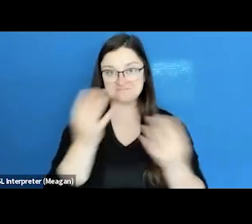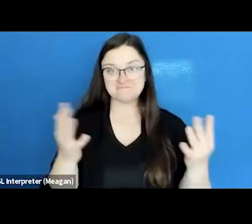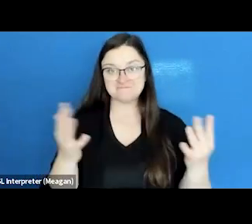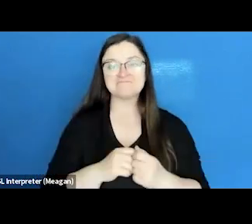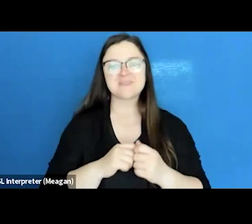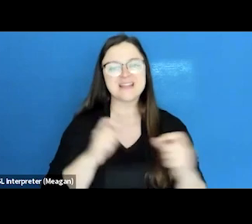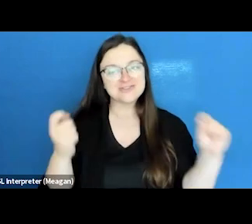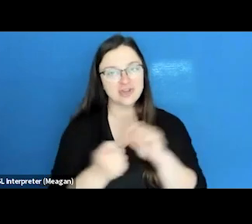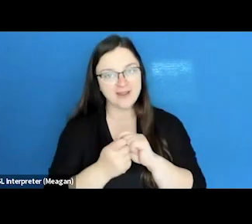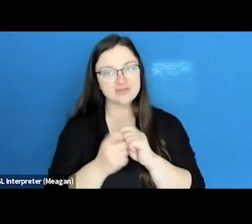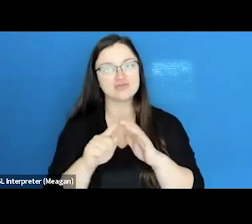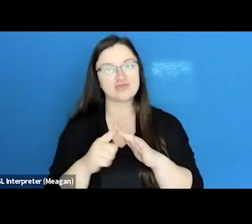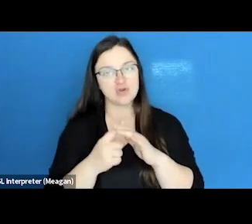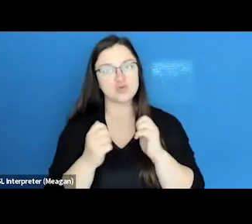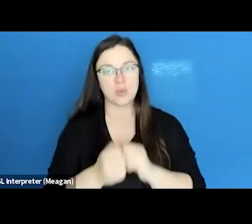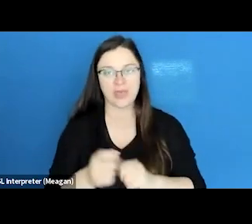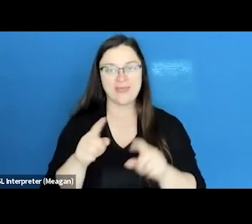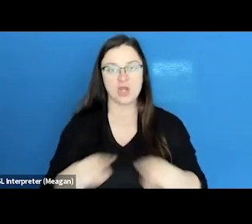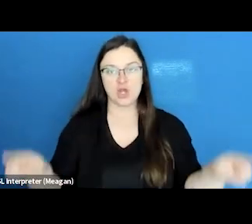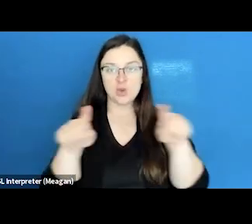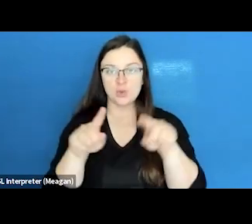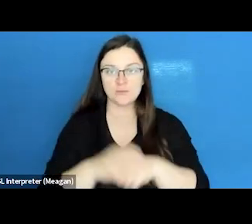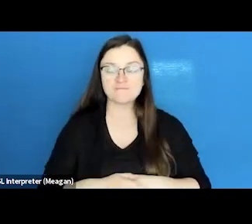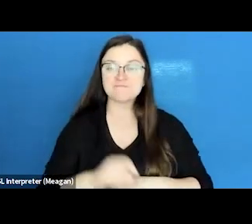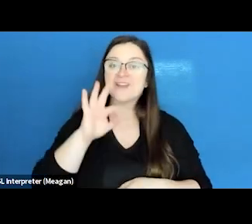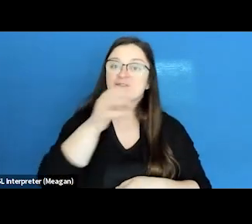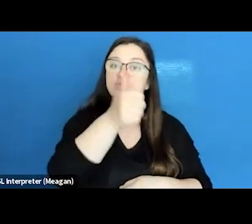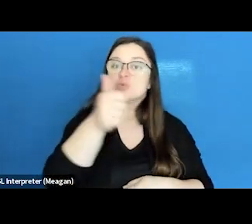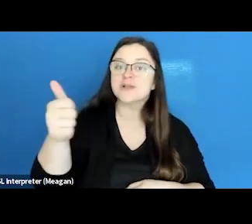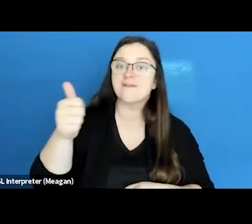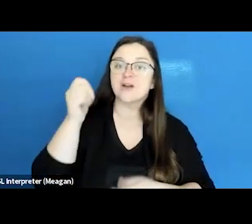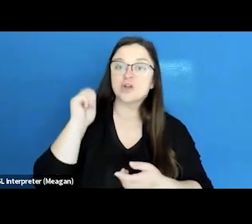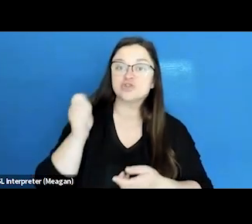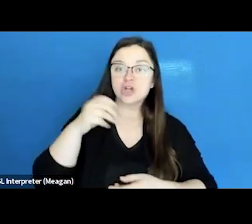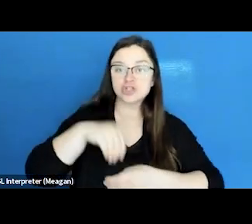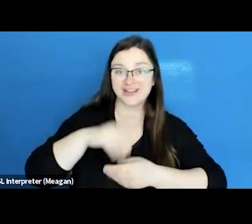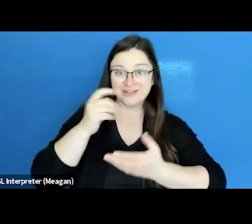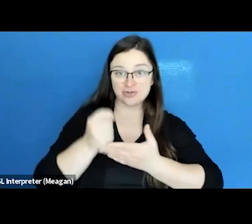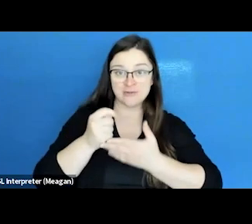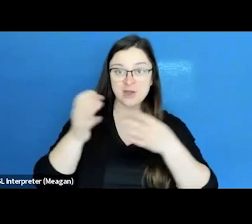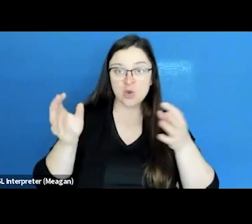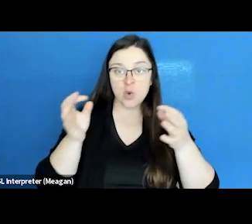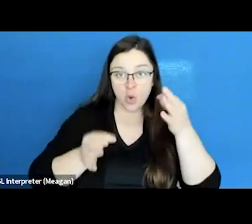starts with you. If you're a judge in a treatment court, the change has to start with you.